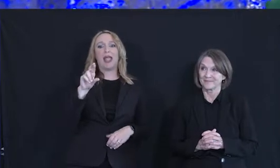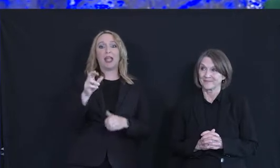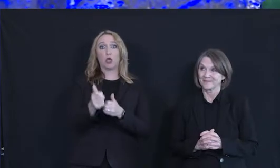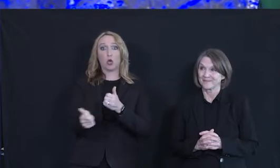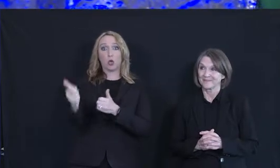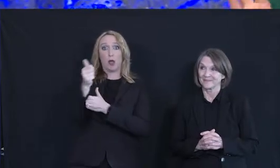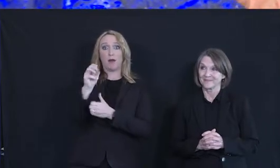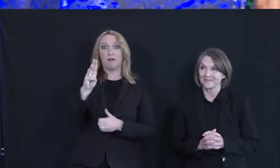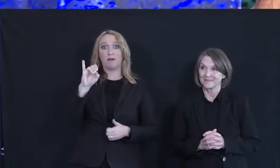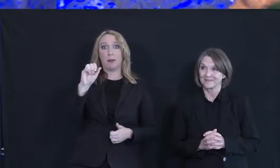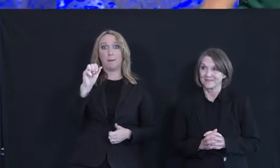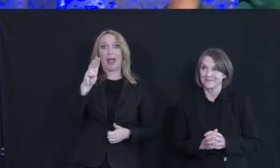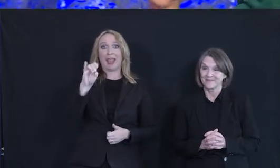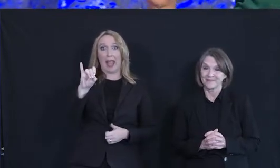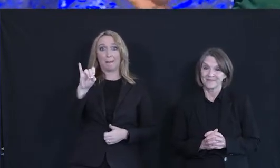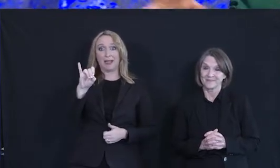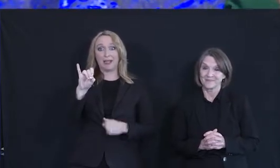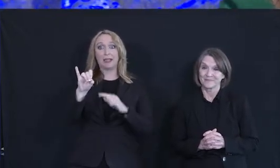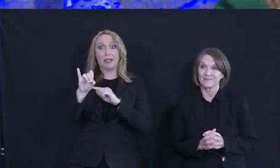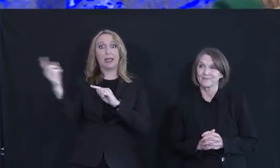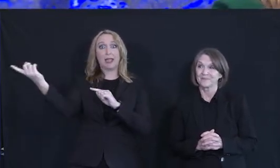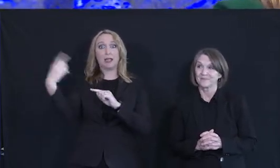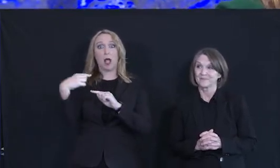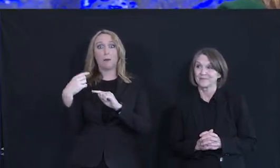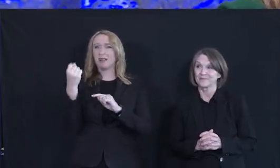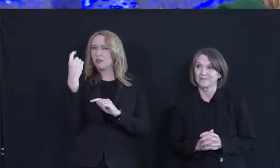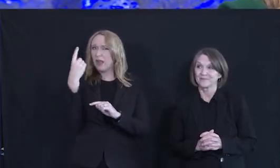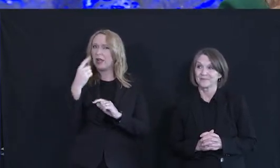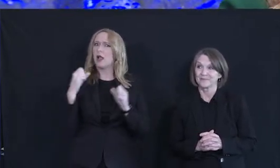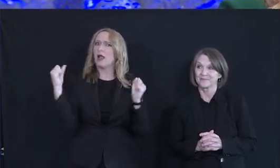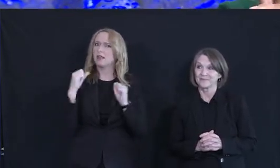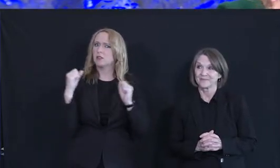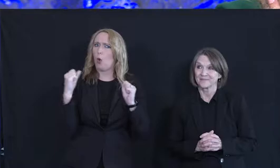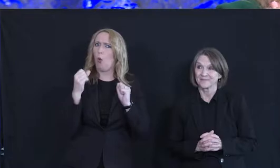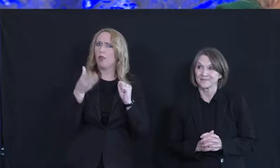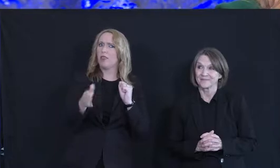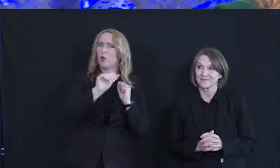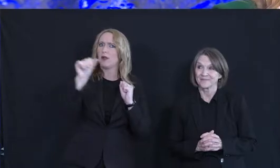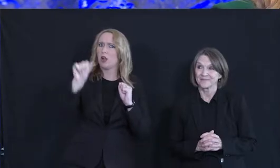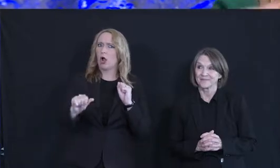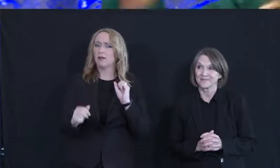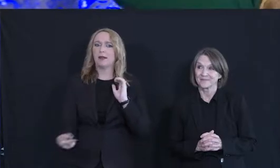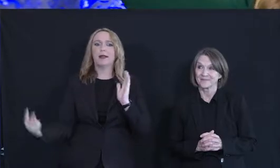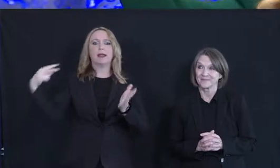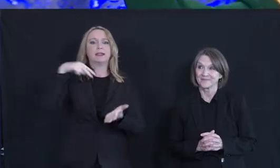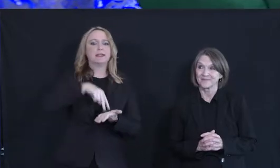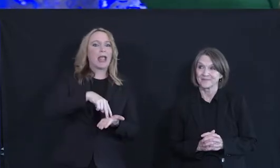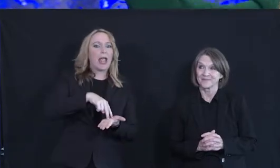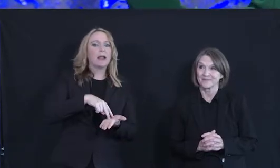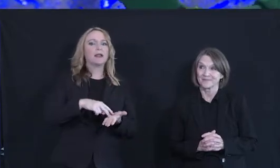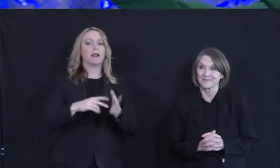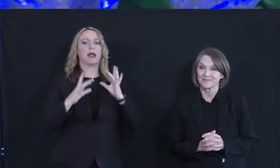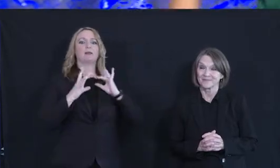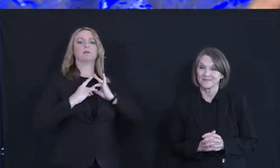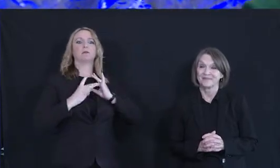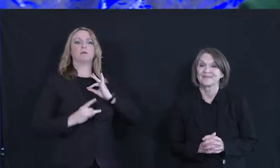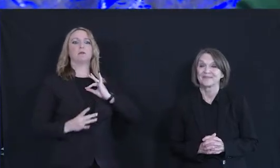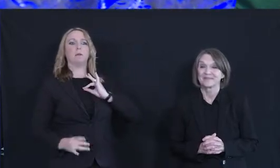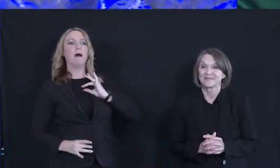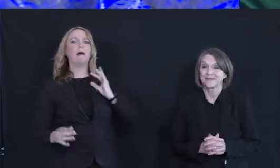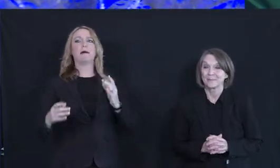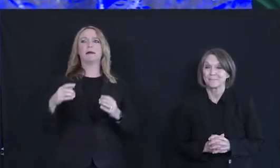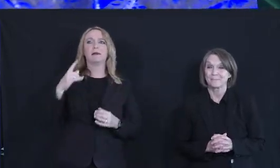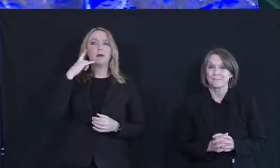y'all by the way he's standing on the end of this balcony with his shirt halfway unbuttoned he's very tan he has gold chains and he is dancing to the music